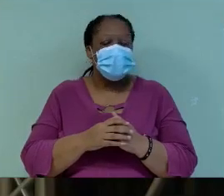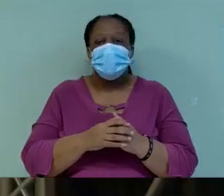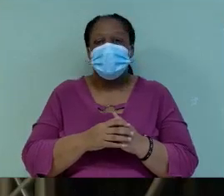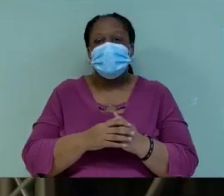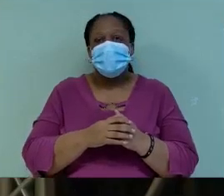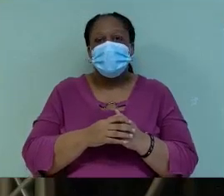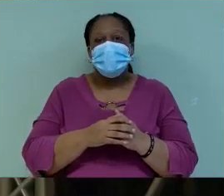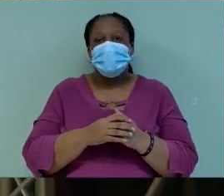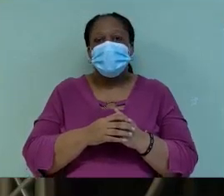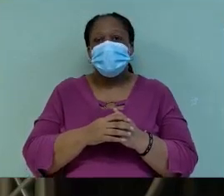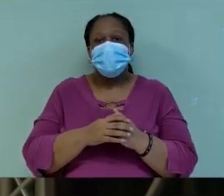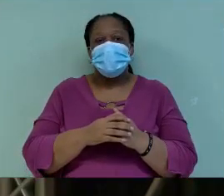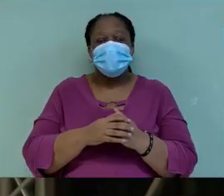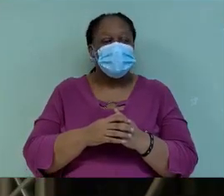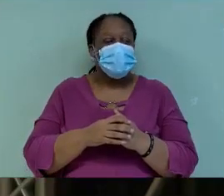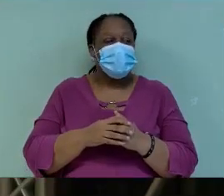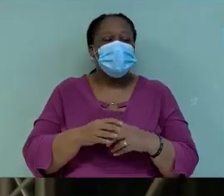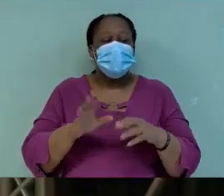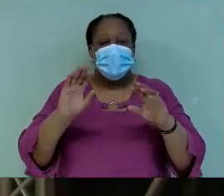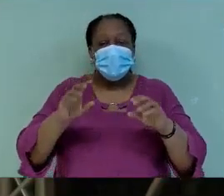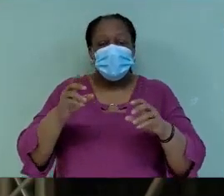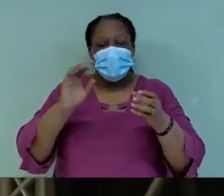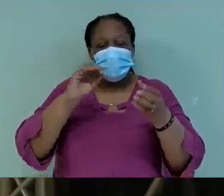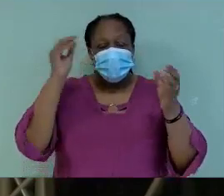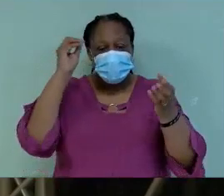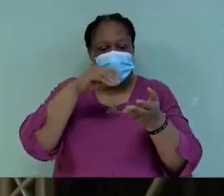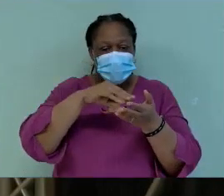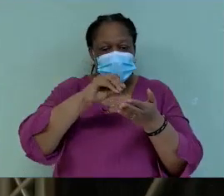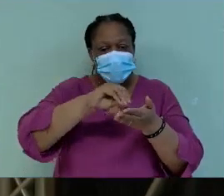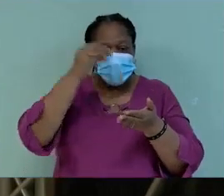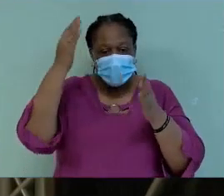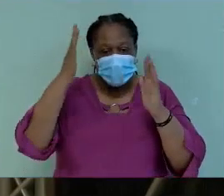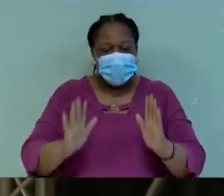passed me and gave it to Wilson.